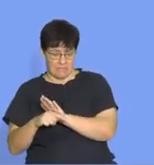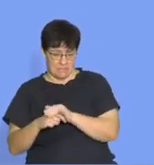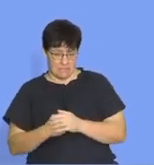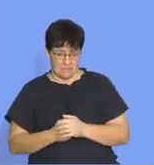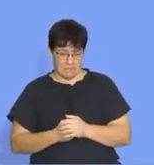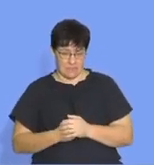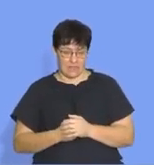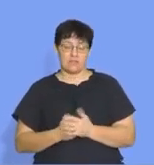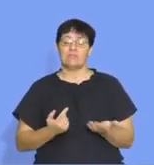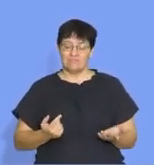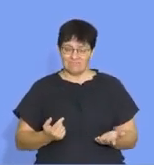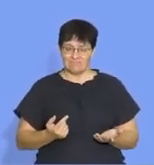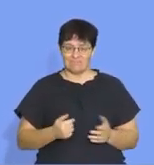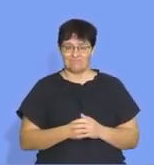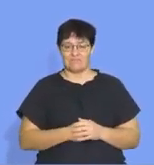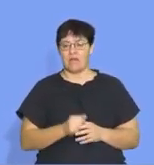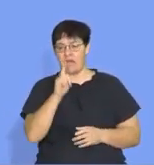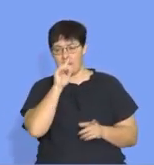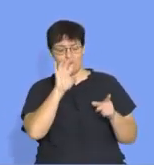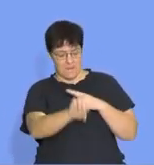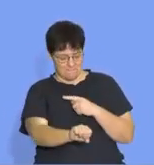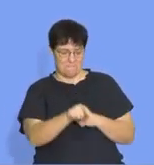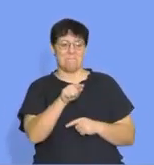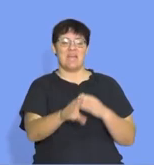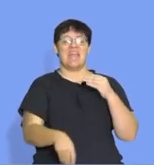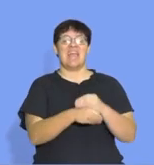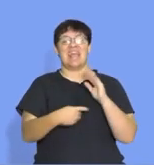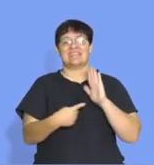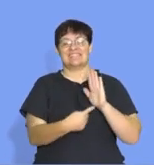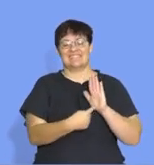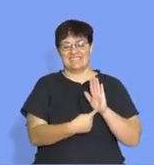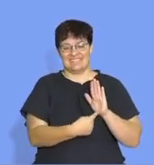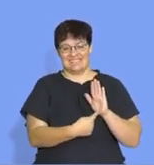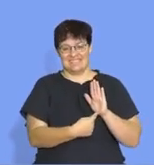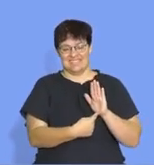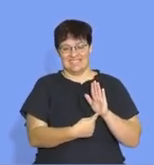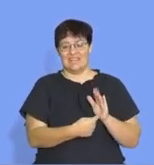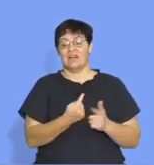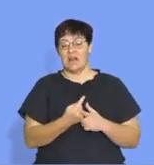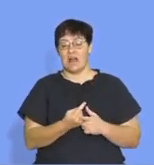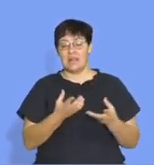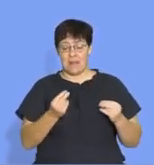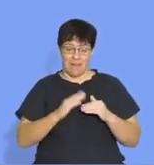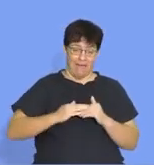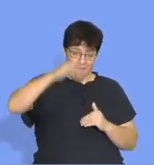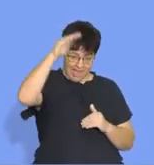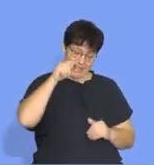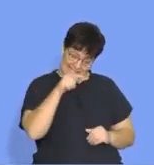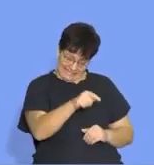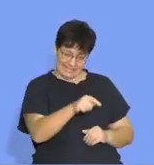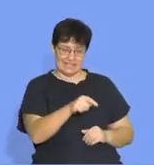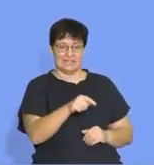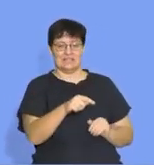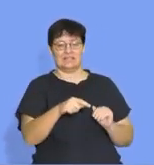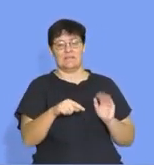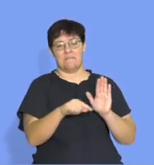go? That's where you consider my additional point that I just gave you. Now, the bigger factor will get the